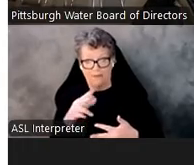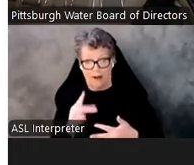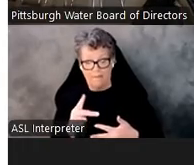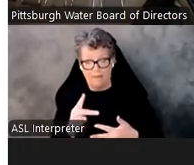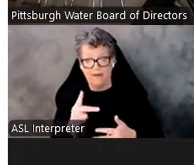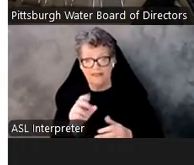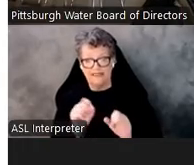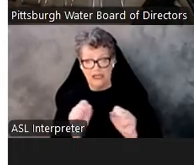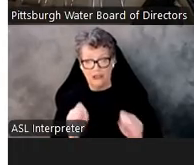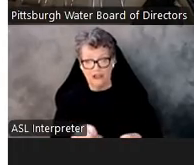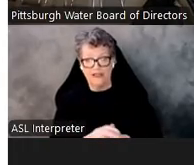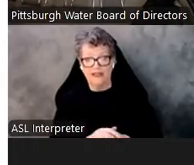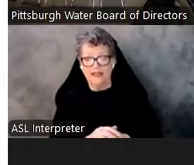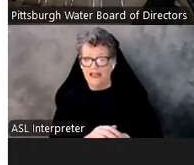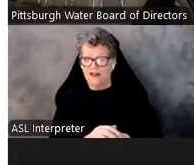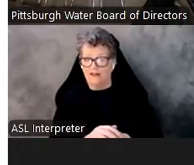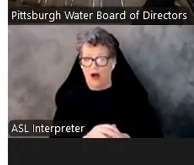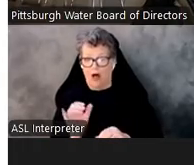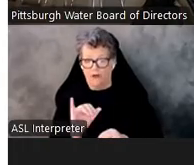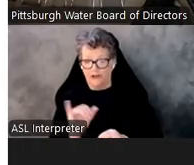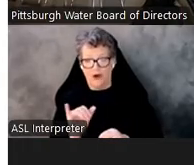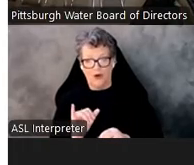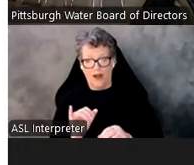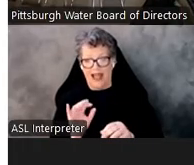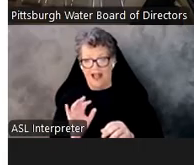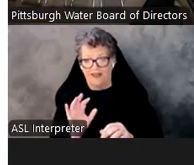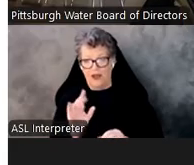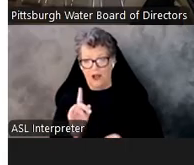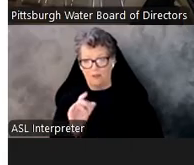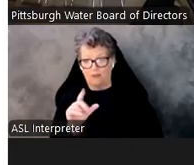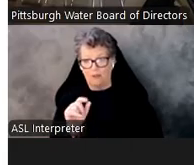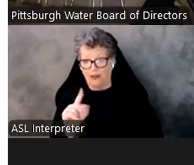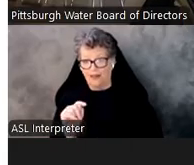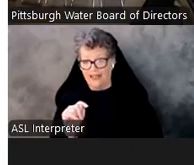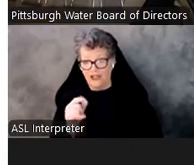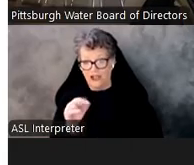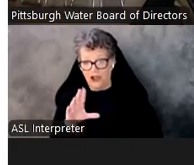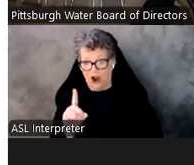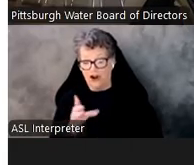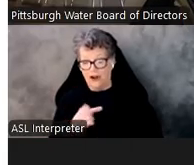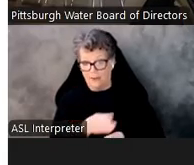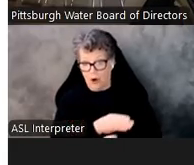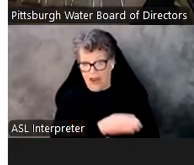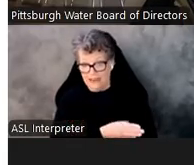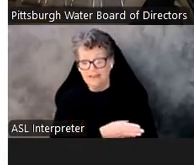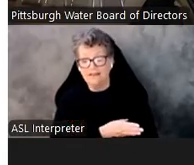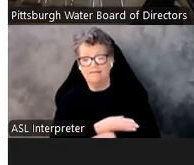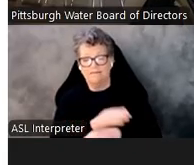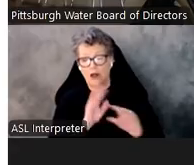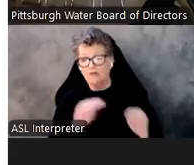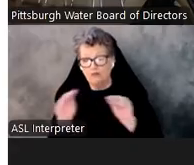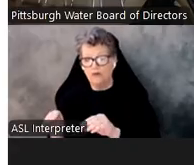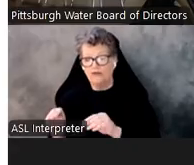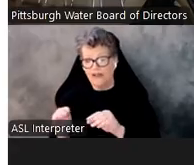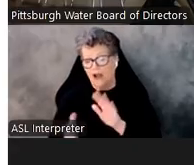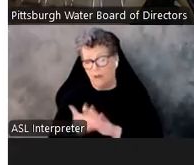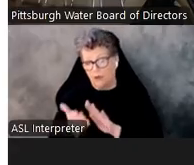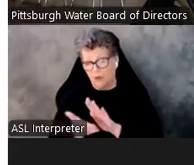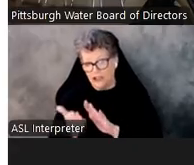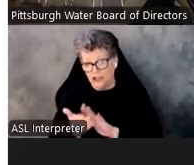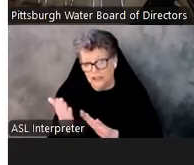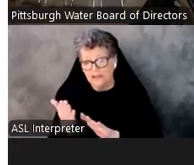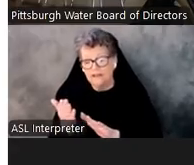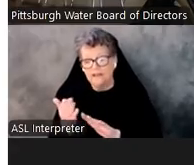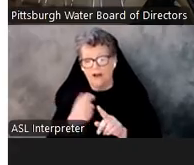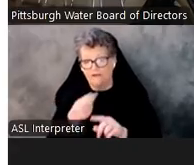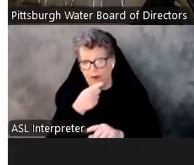have also been making great strides at the Brilliant Yard on the Brecken Pump Station upgrades, including the relocation of operations as well from